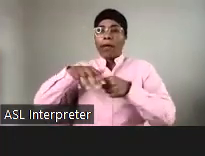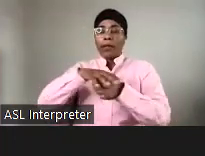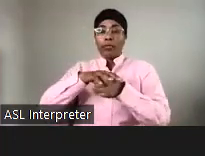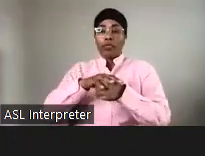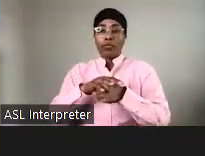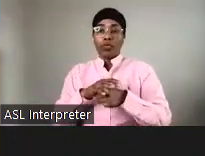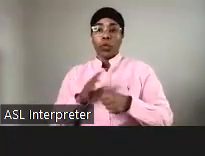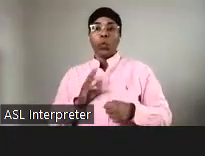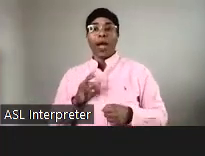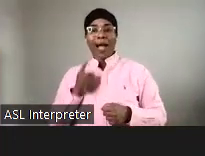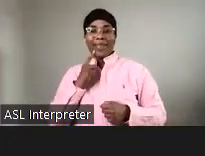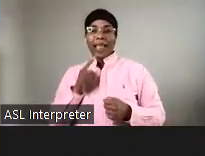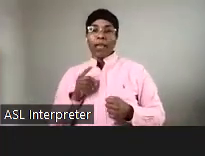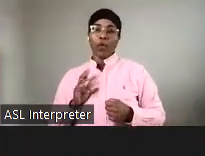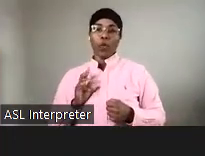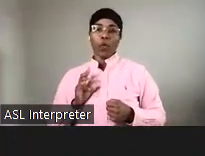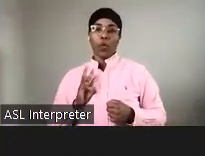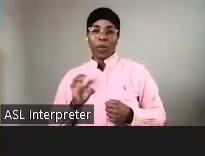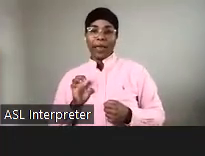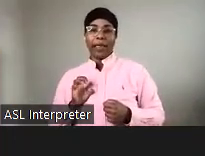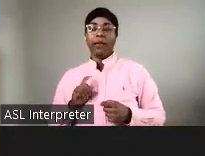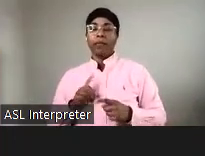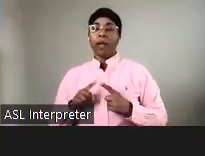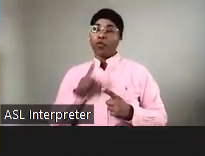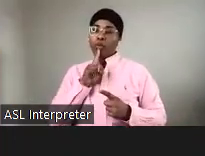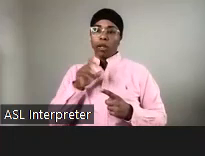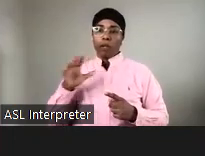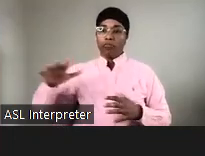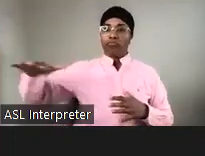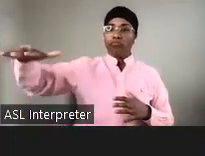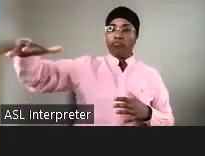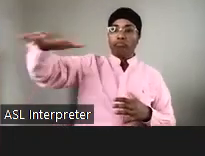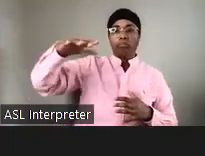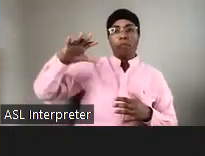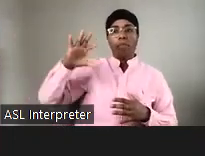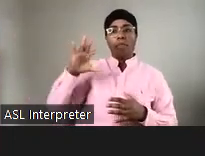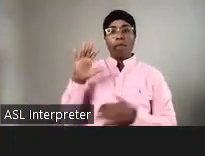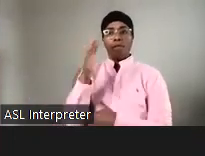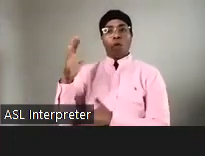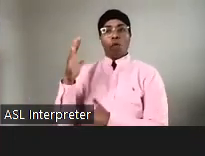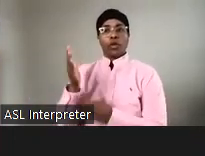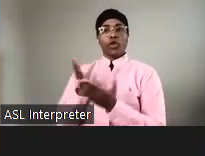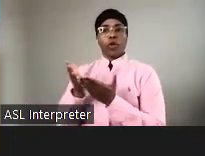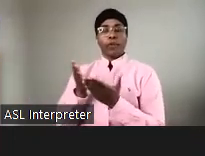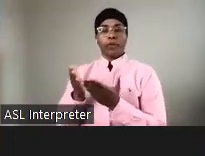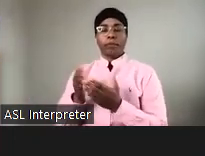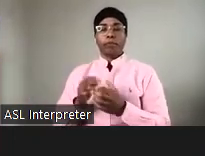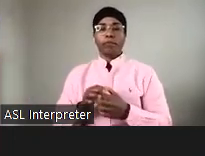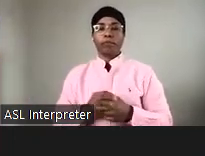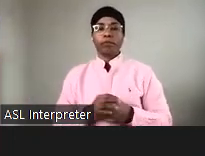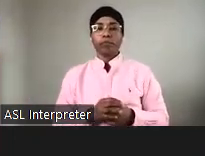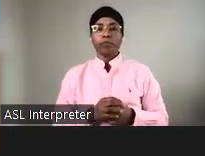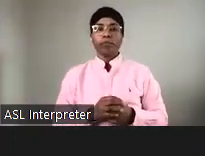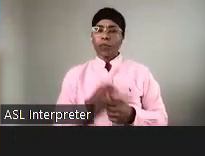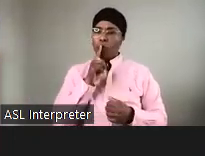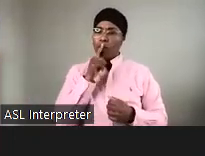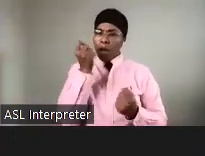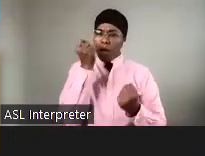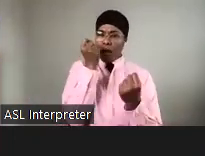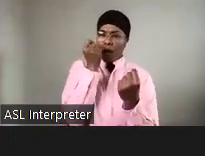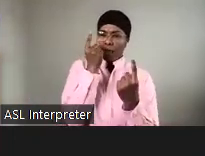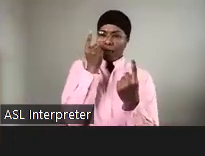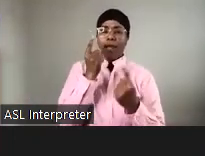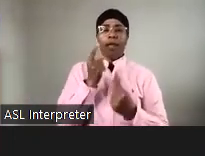Service did, but looked at dendrochronology and peat core stuff to really understand the fire history of